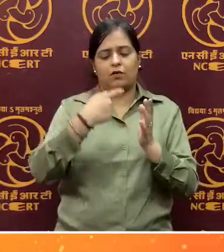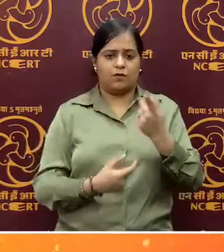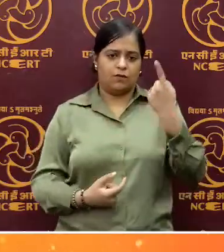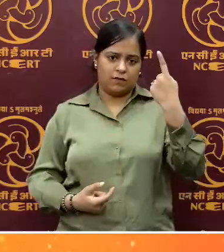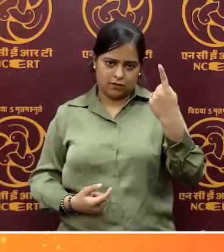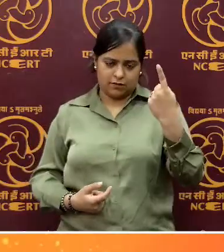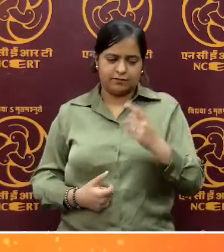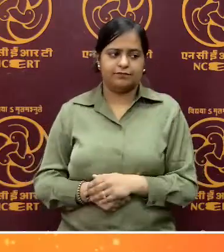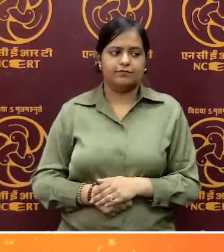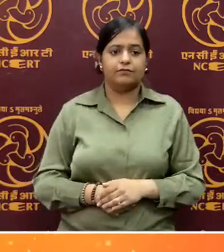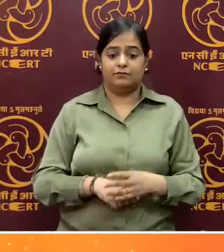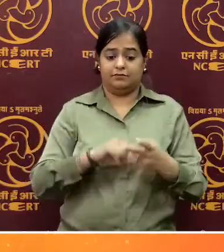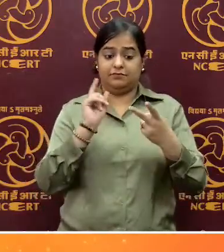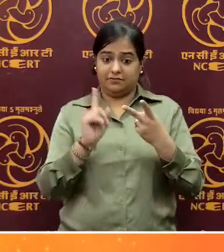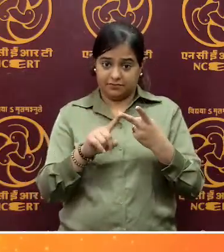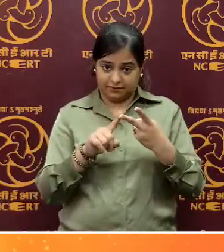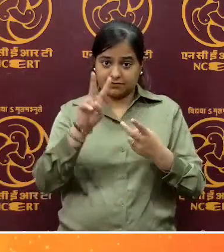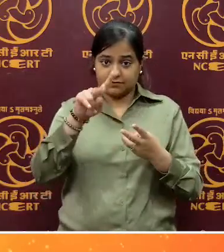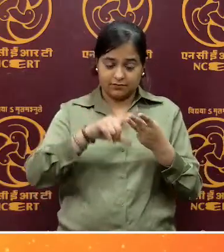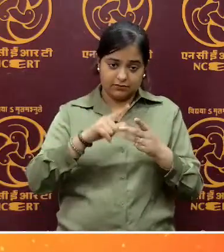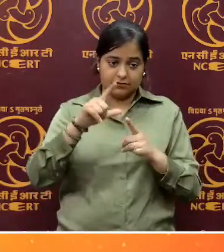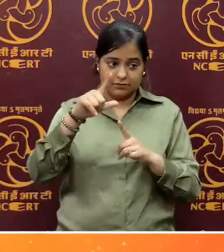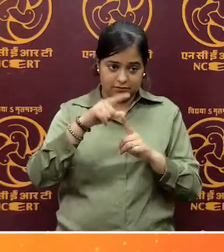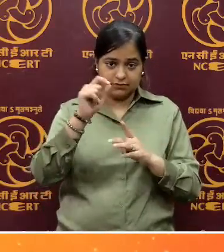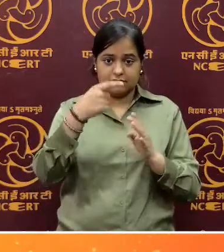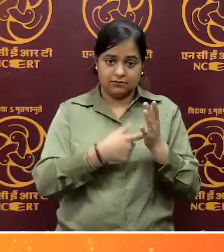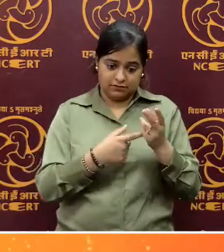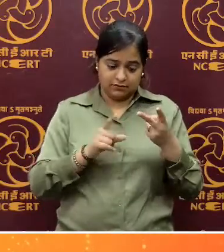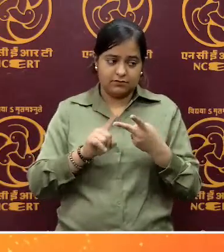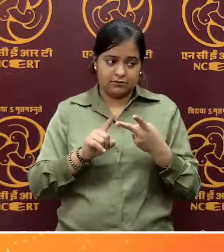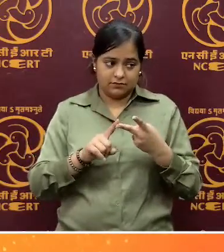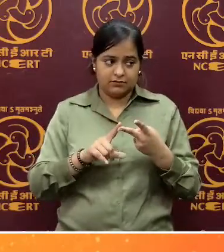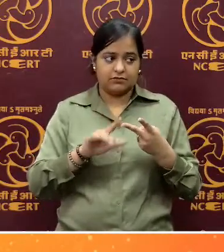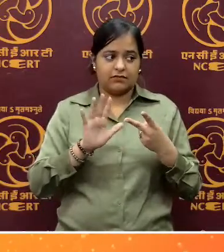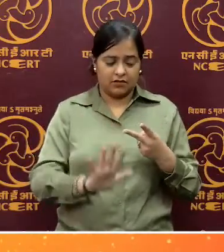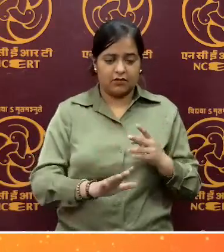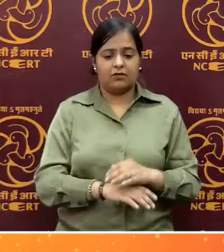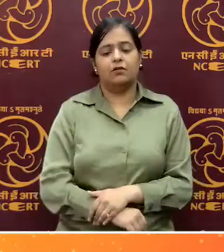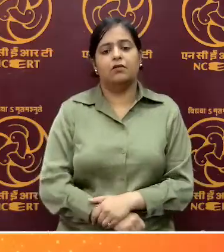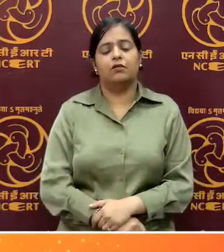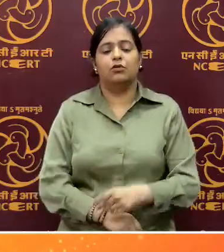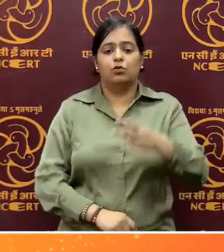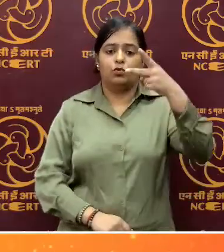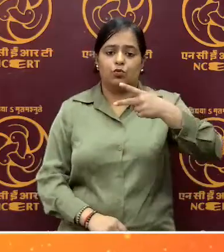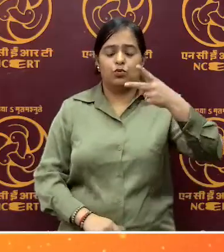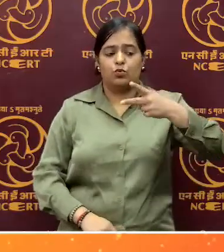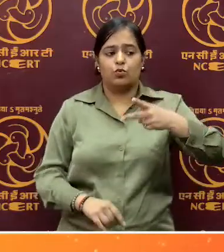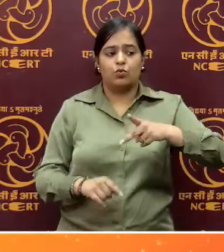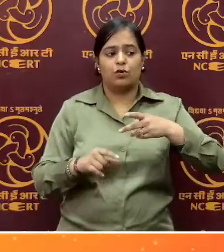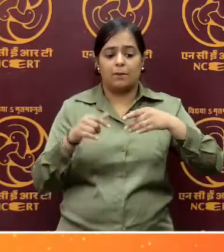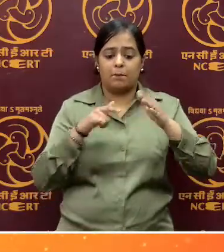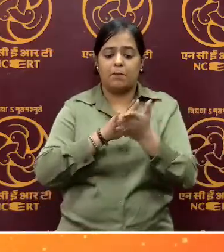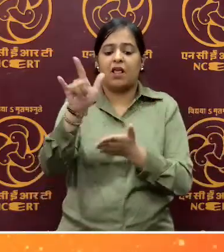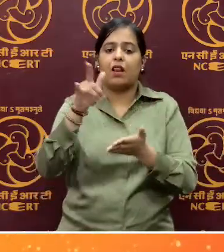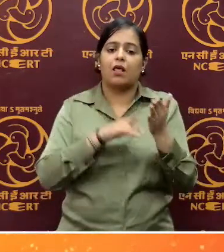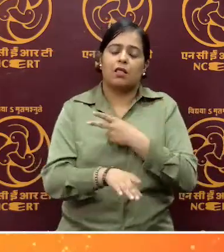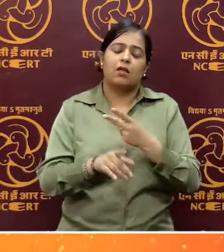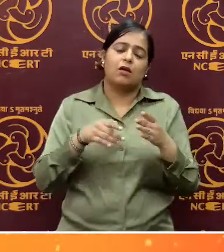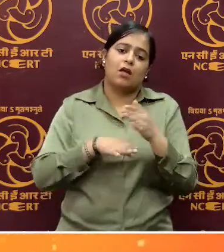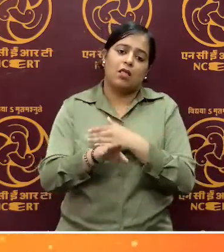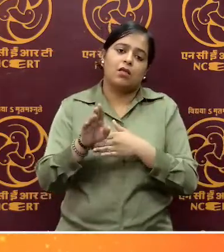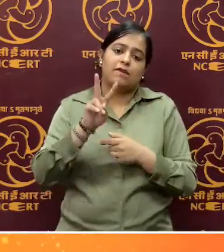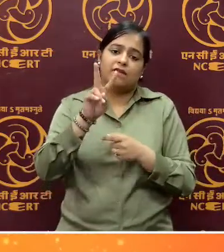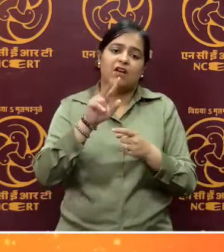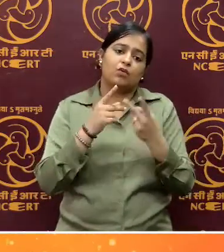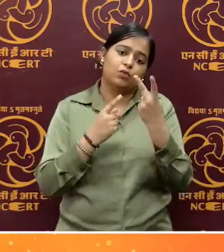I have another vector. This is another vector. I have to have the two vectors in the same plane. What do? I'll shift